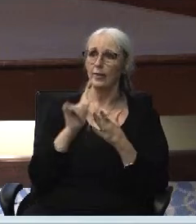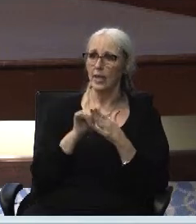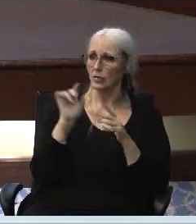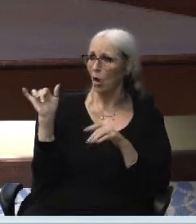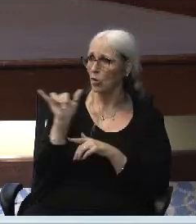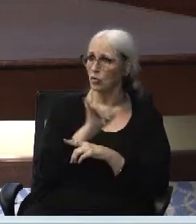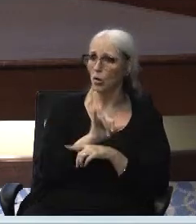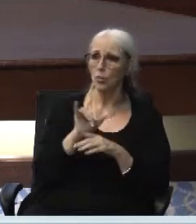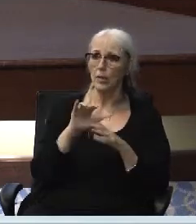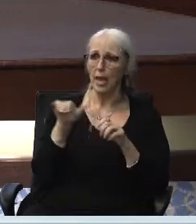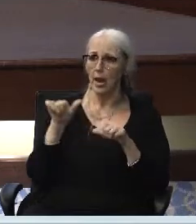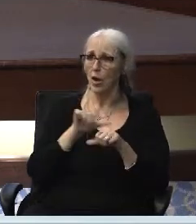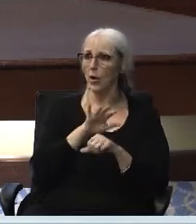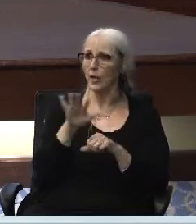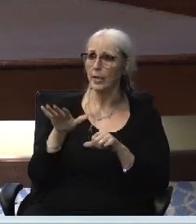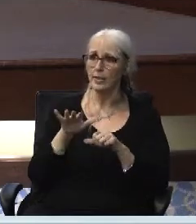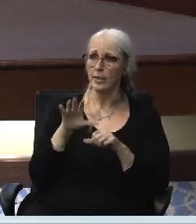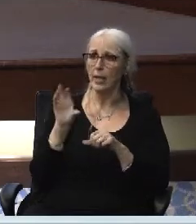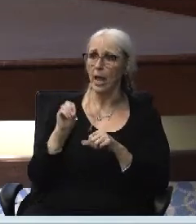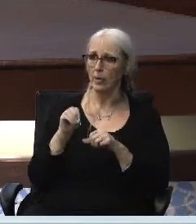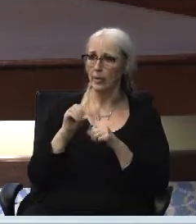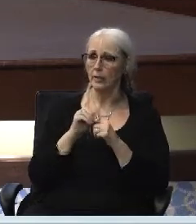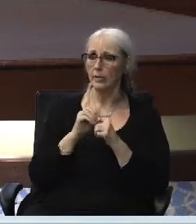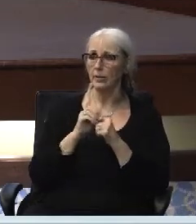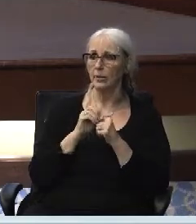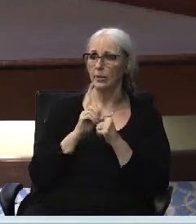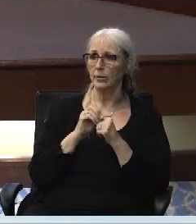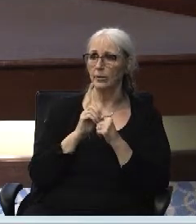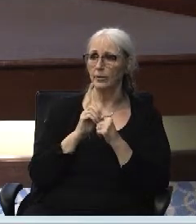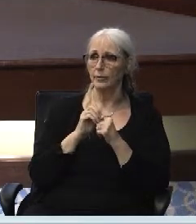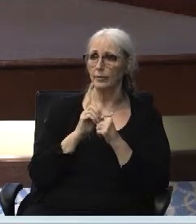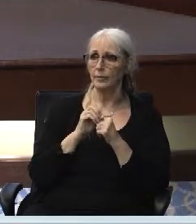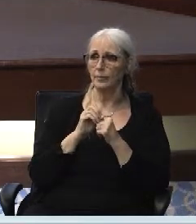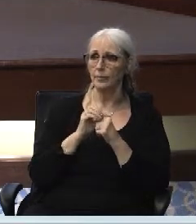in the county with the highest number of Black and Hispanic residents.